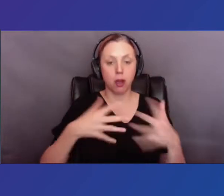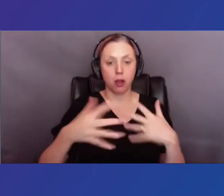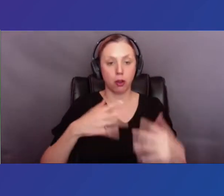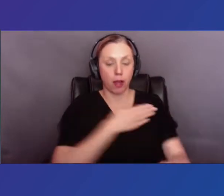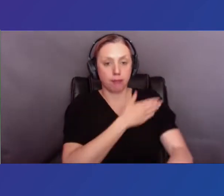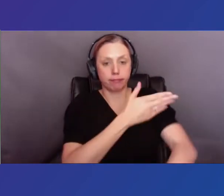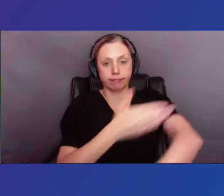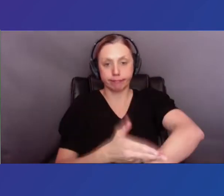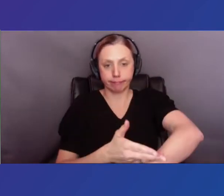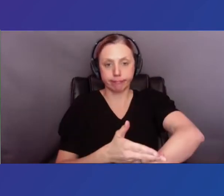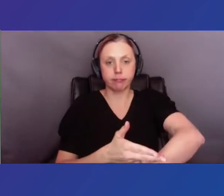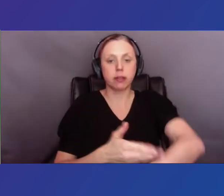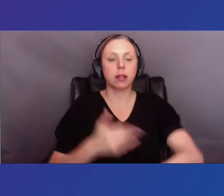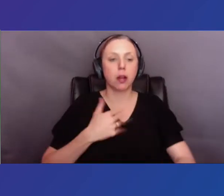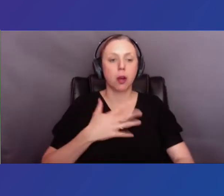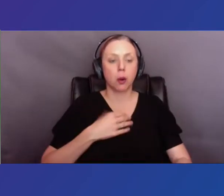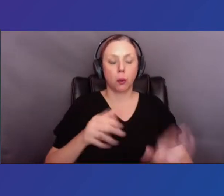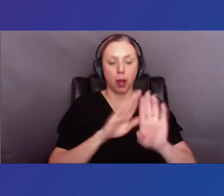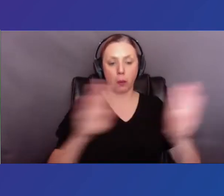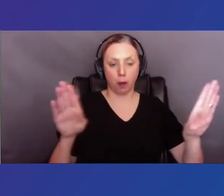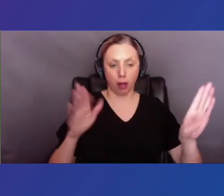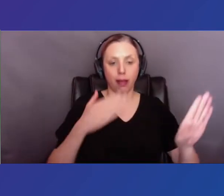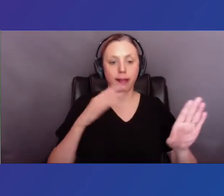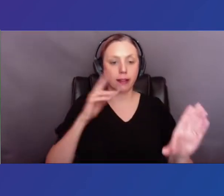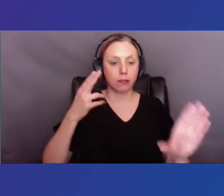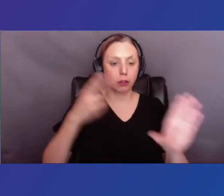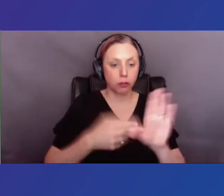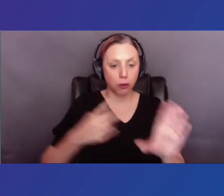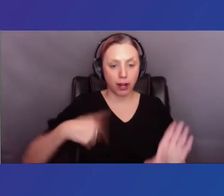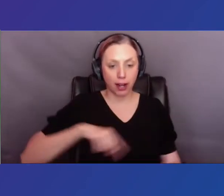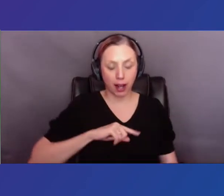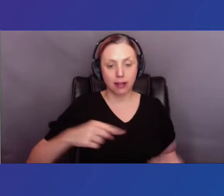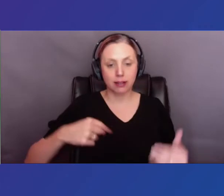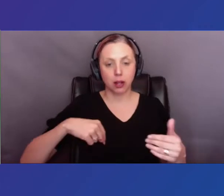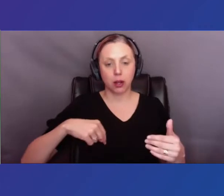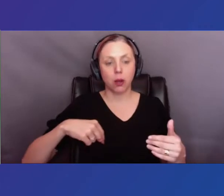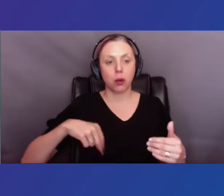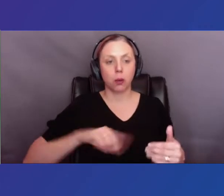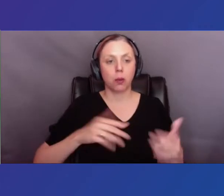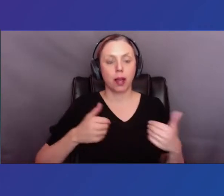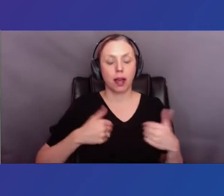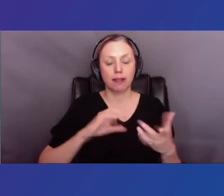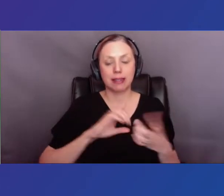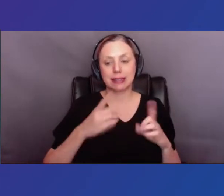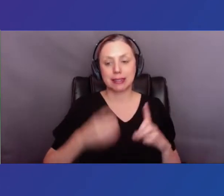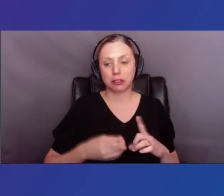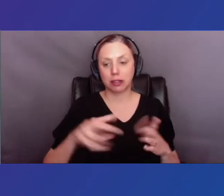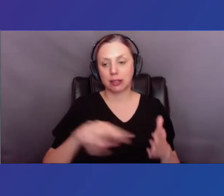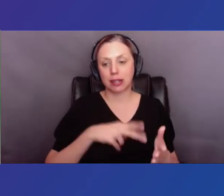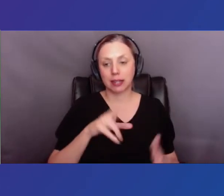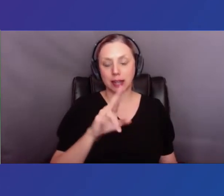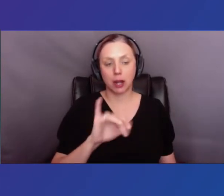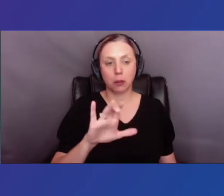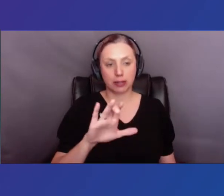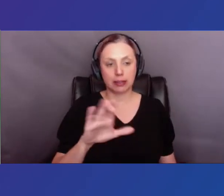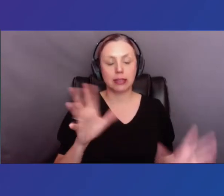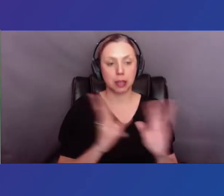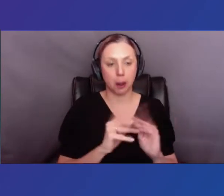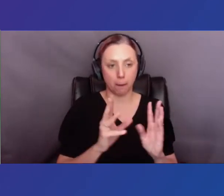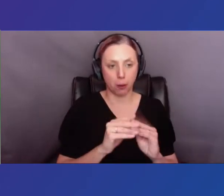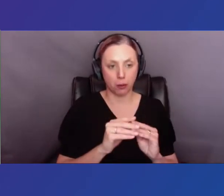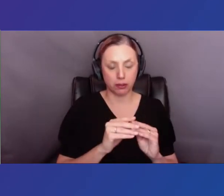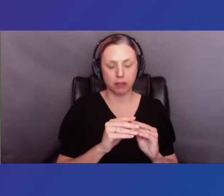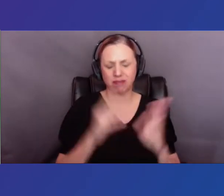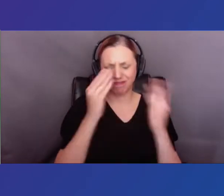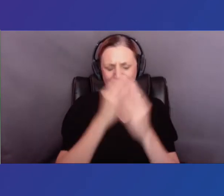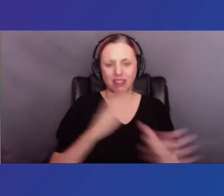wall. Thank you all for joining us for the Digital 2022 Dance NYC Symposium. A gentle